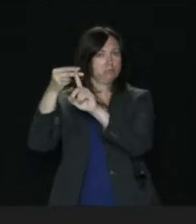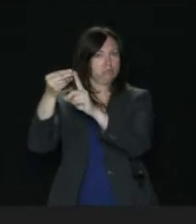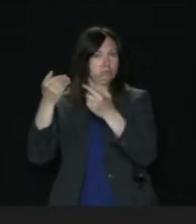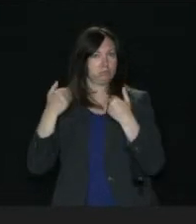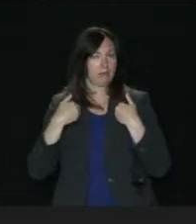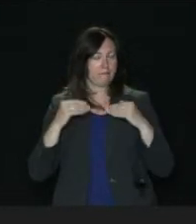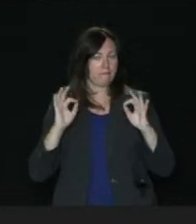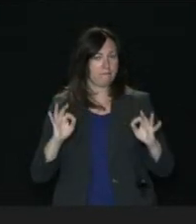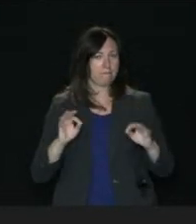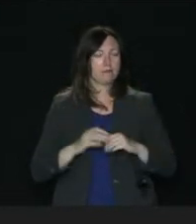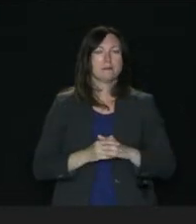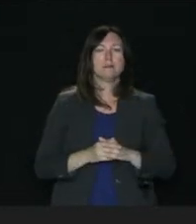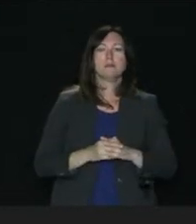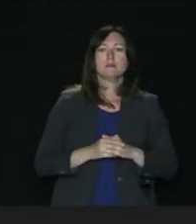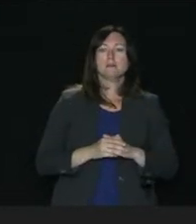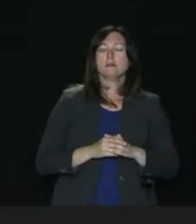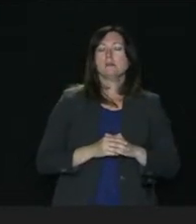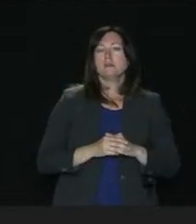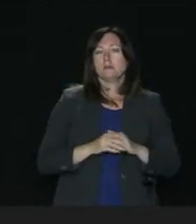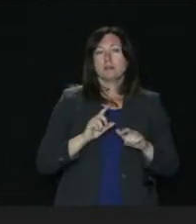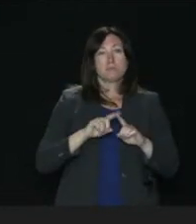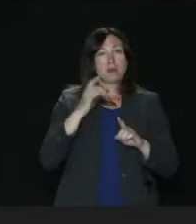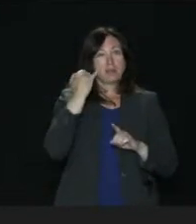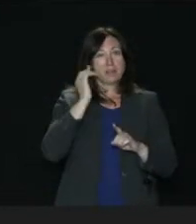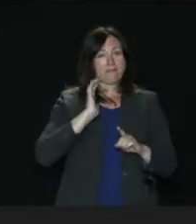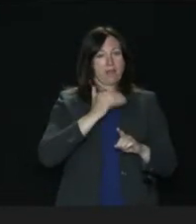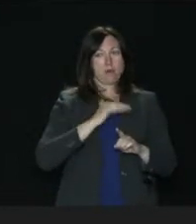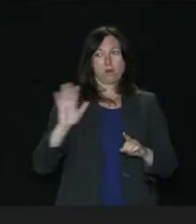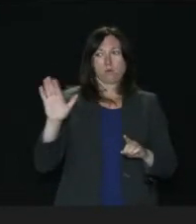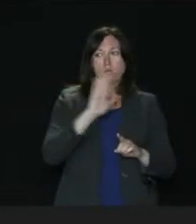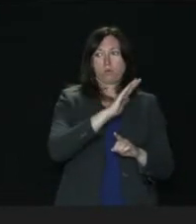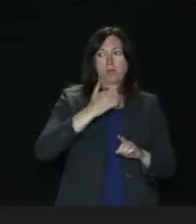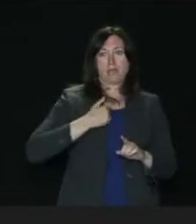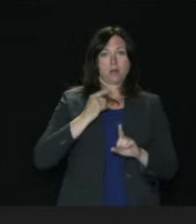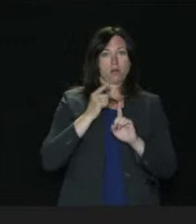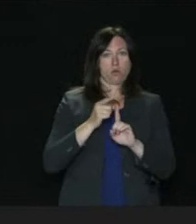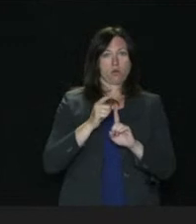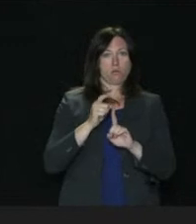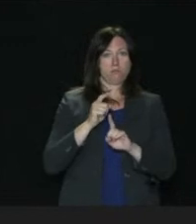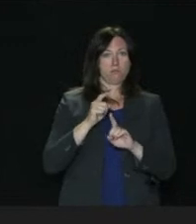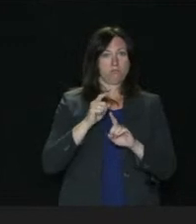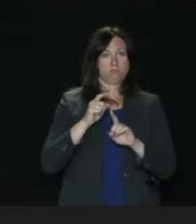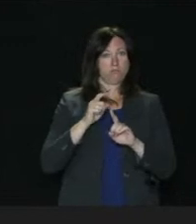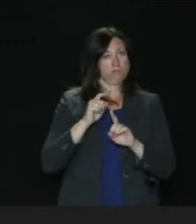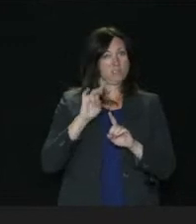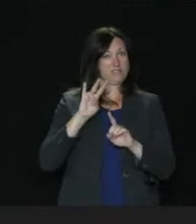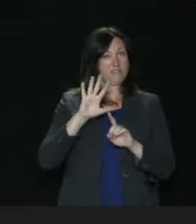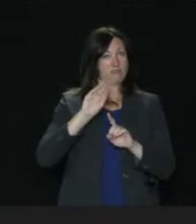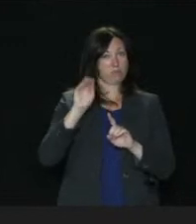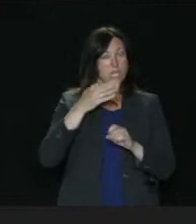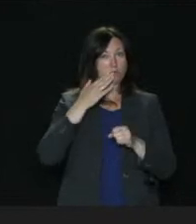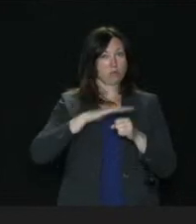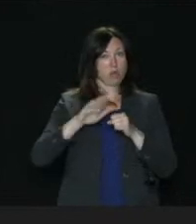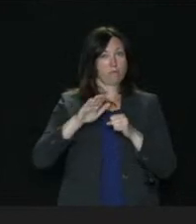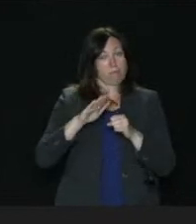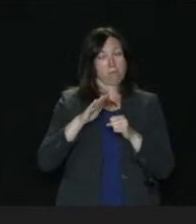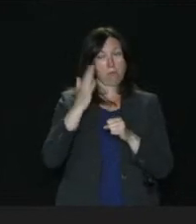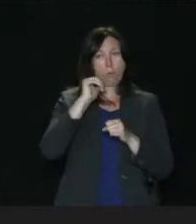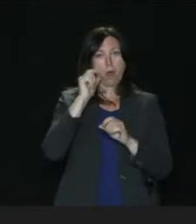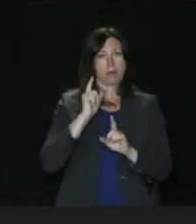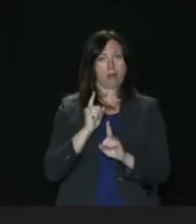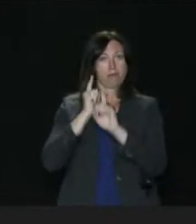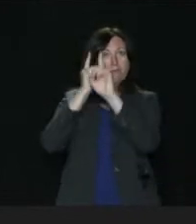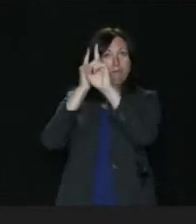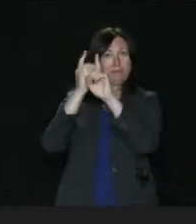that even with the goal of 75%, why not more? Why not aim higher? So we will continue to